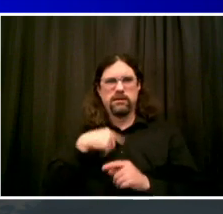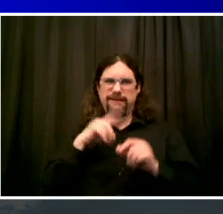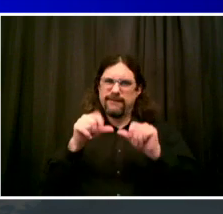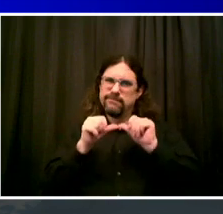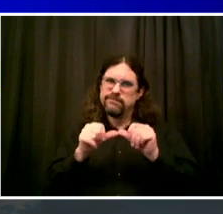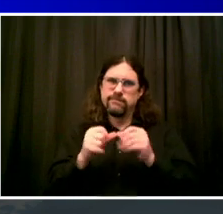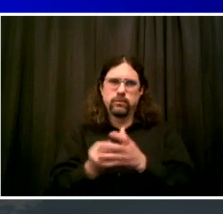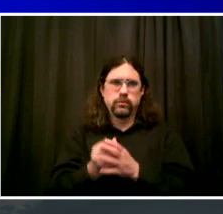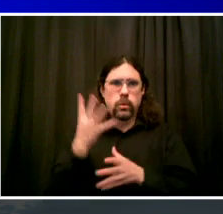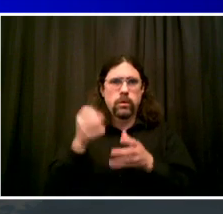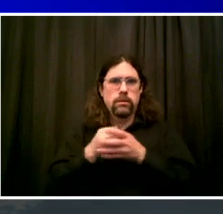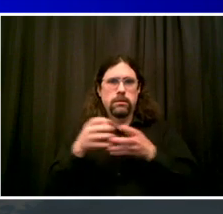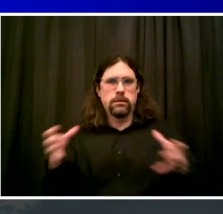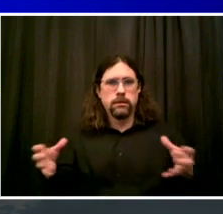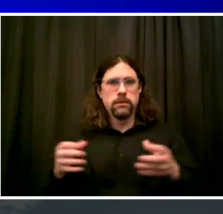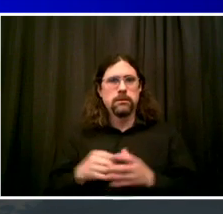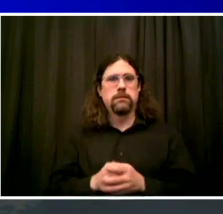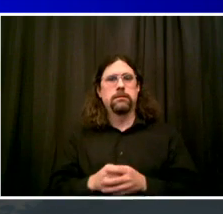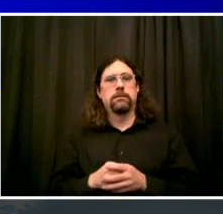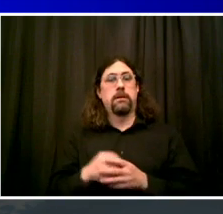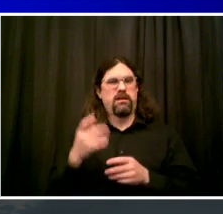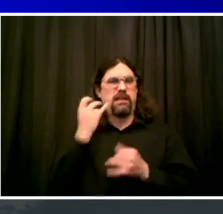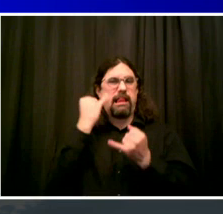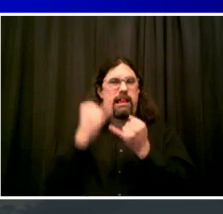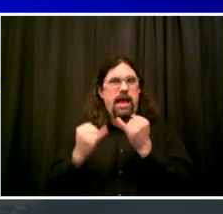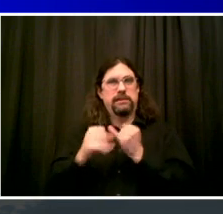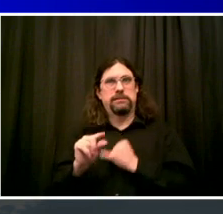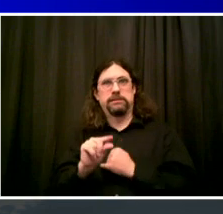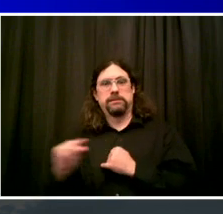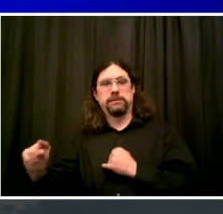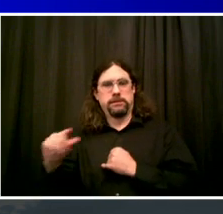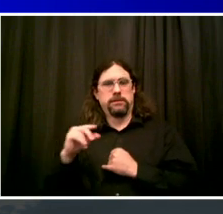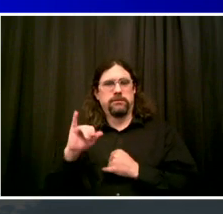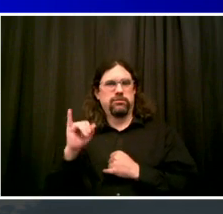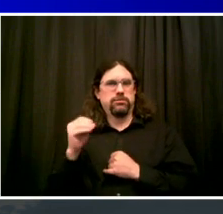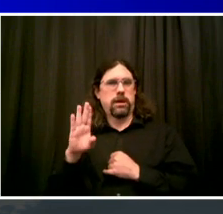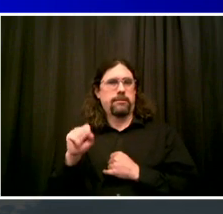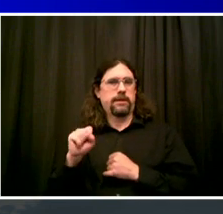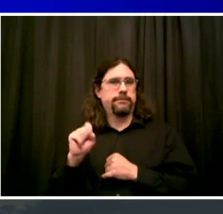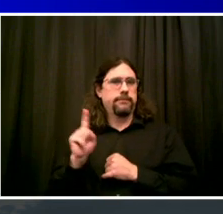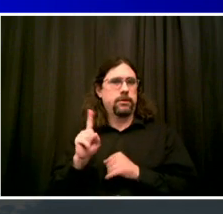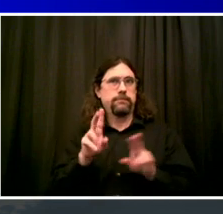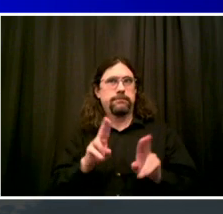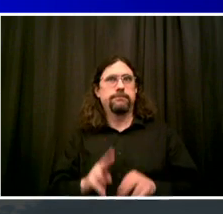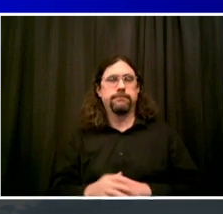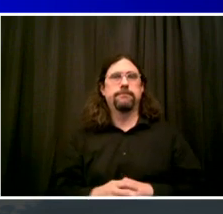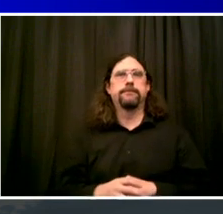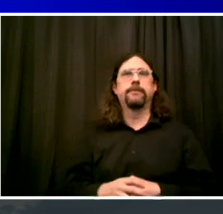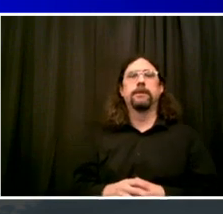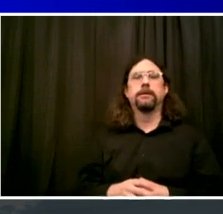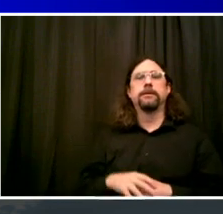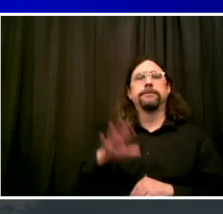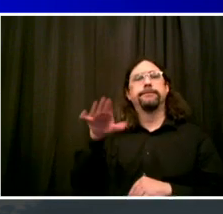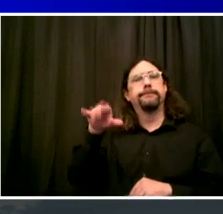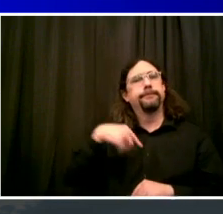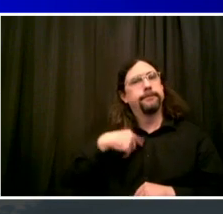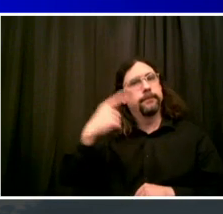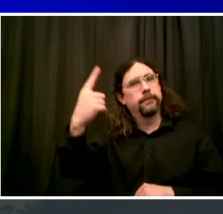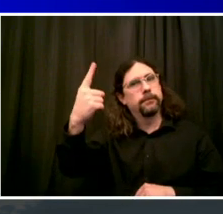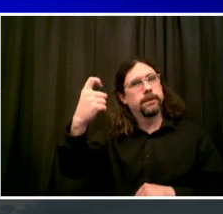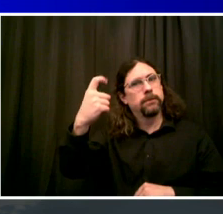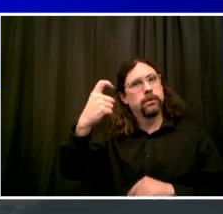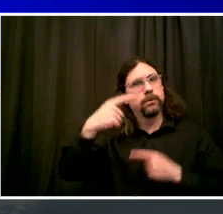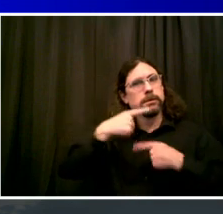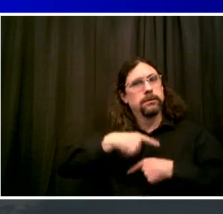Now, one more important personnel announcement today. And this gets back to one of